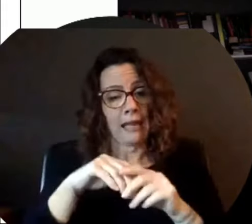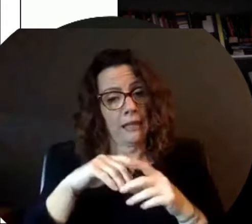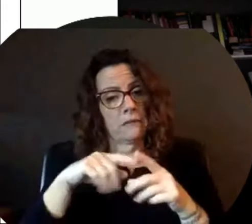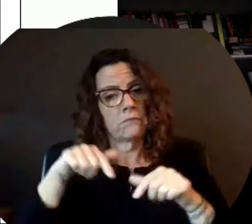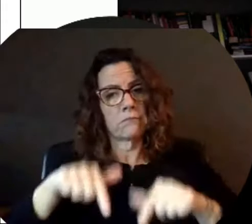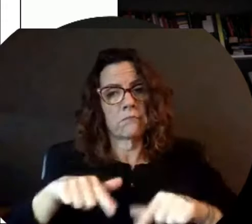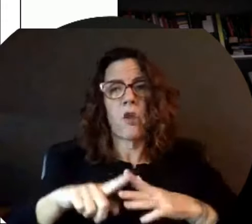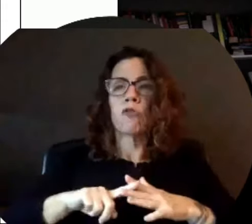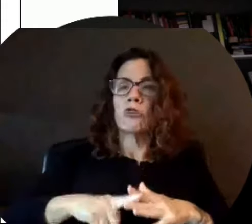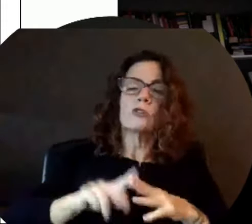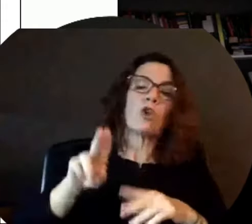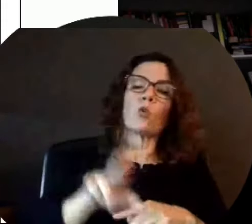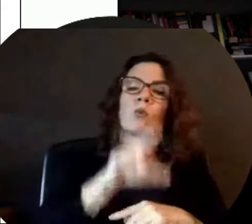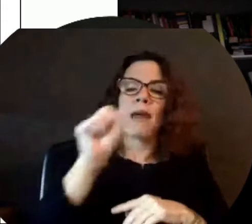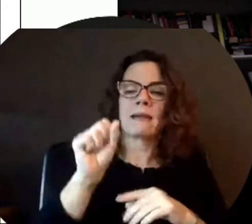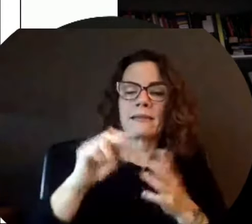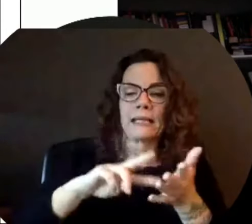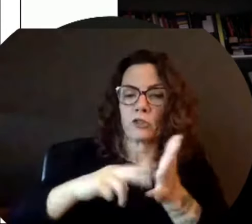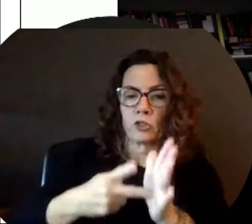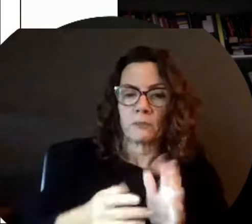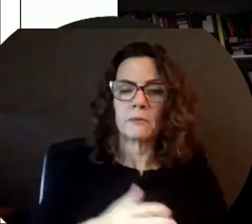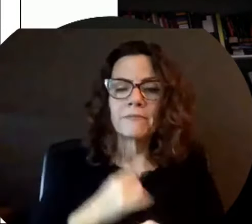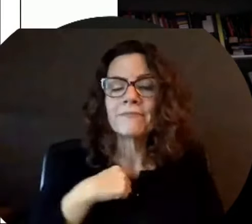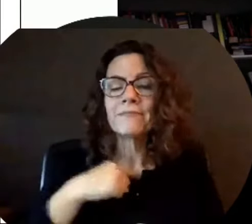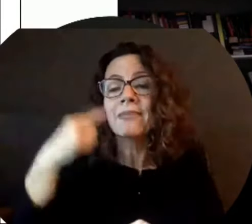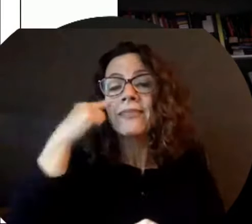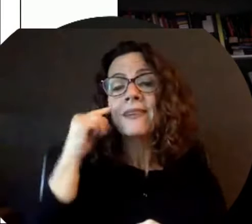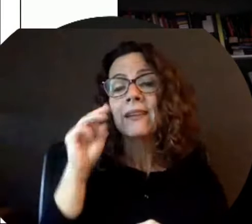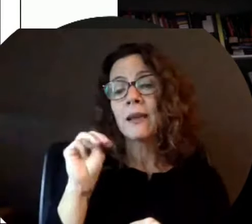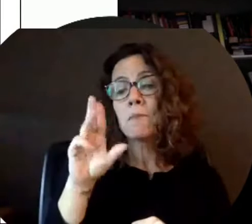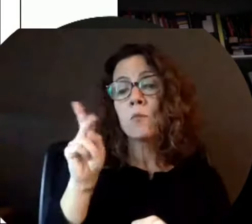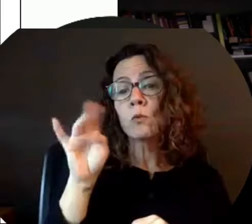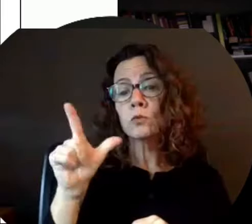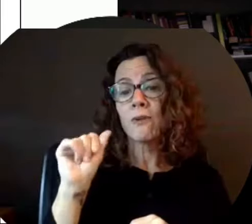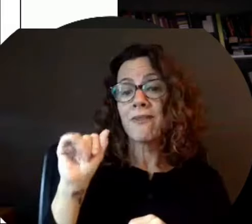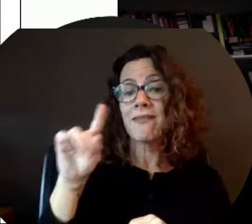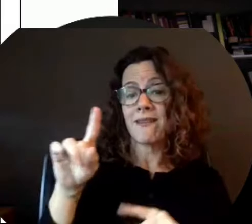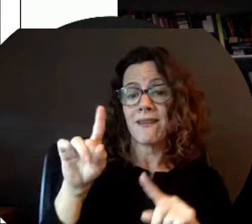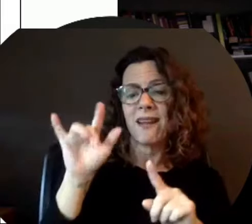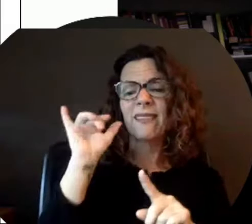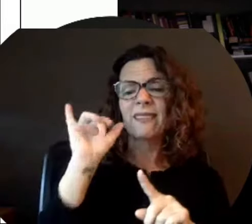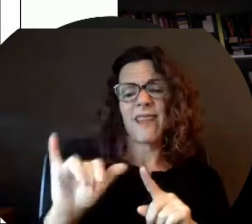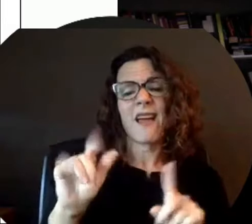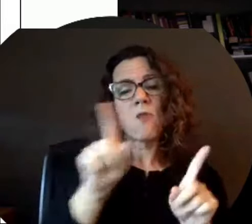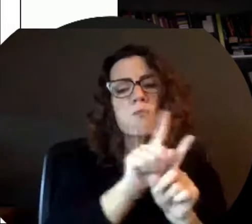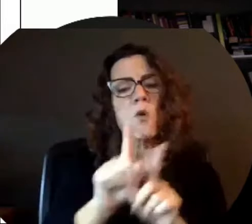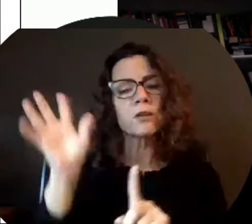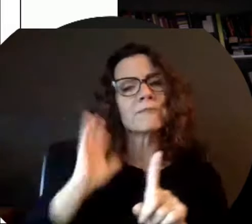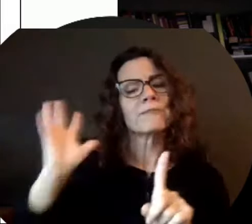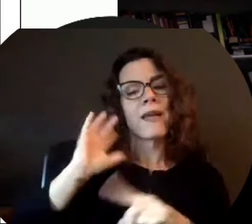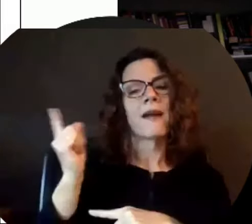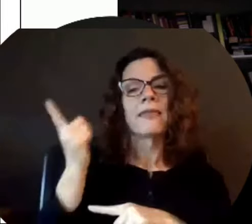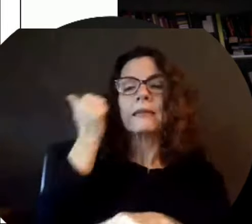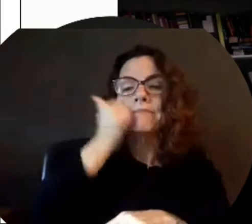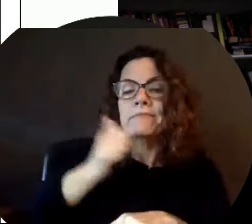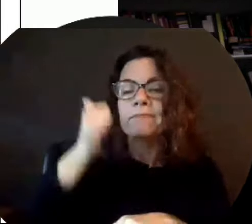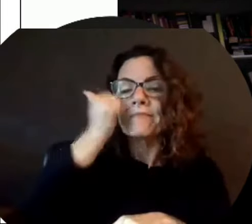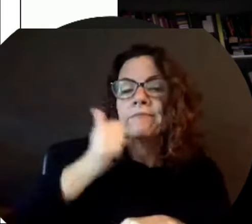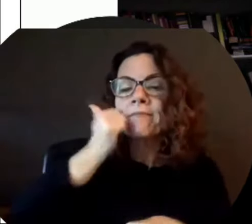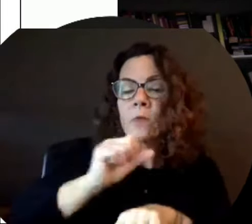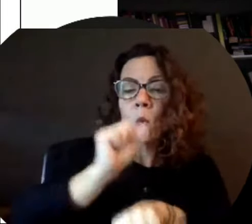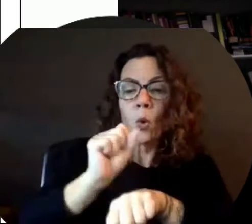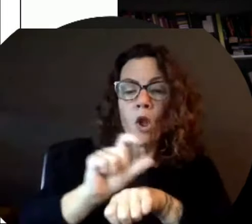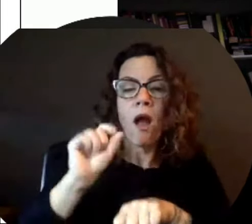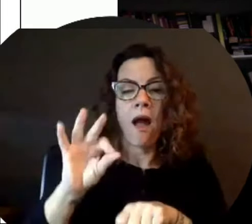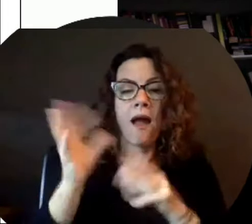narratives from formerly enslaved people who were interviewed in the 1930s, who were, young people during slavery, they mentioned